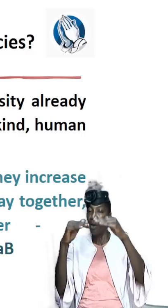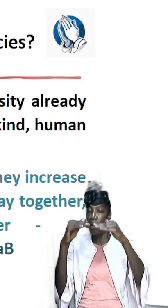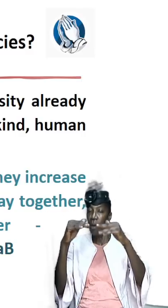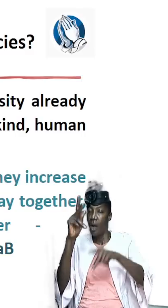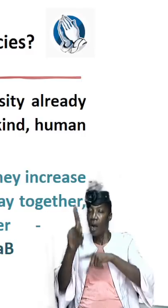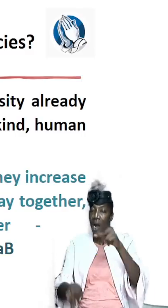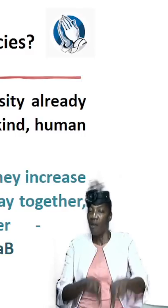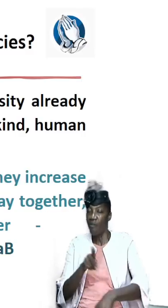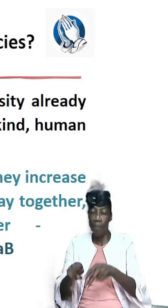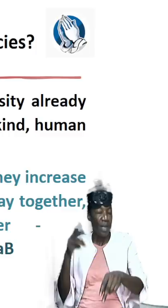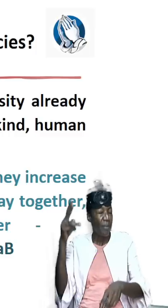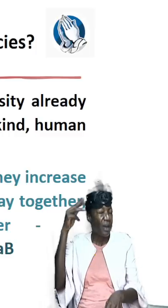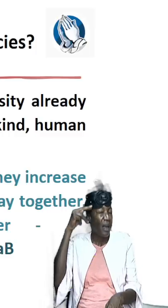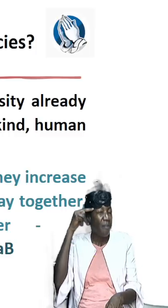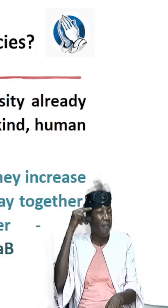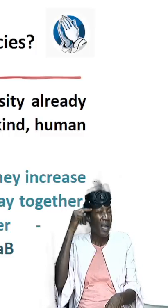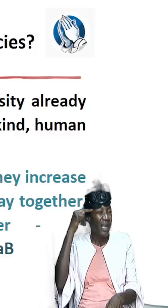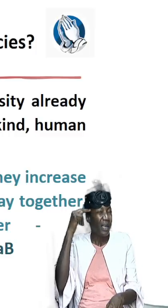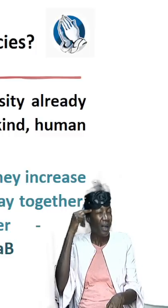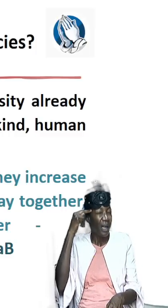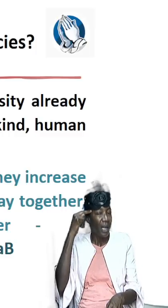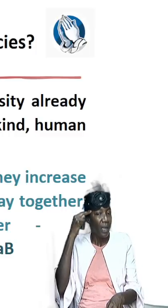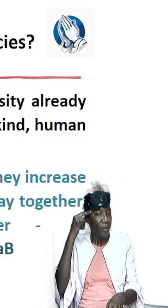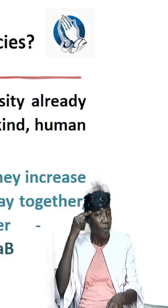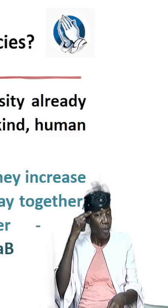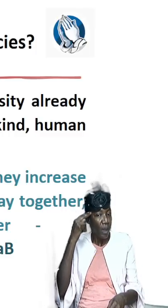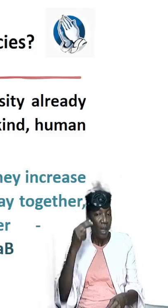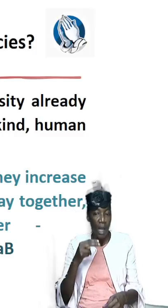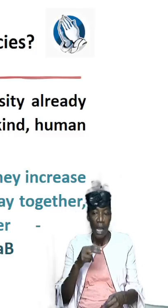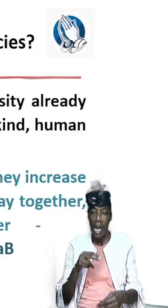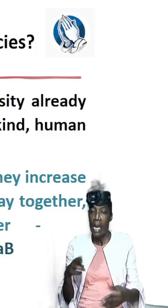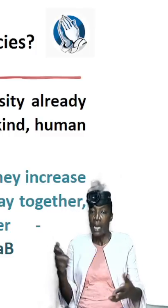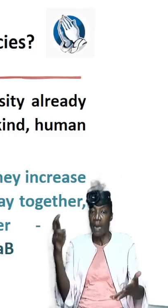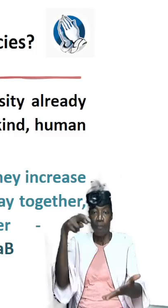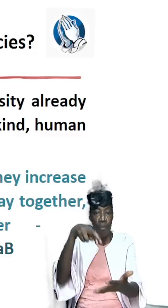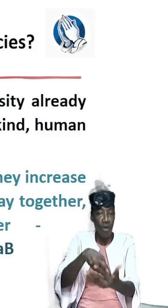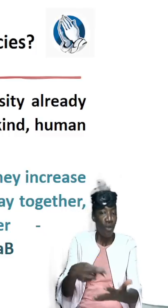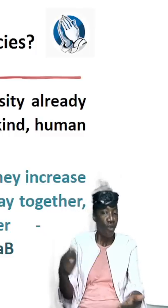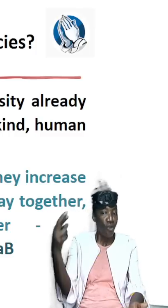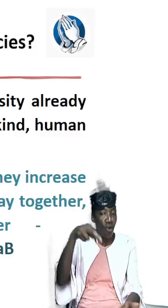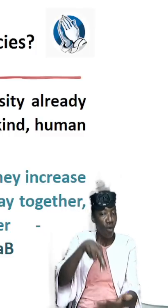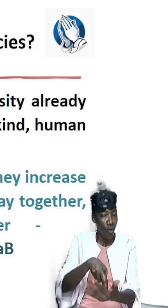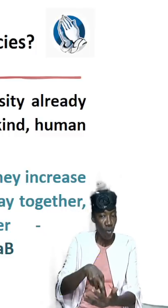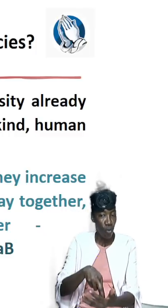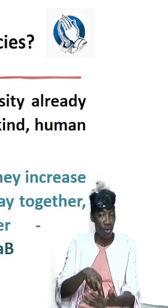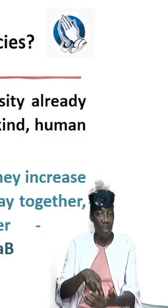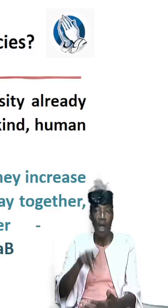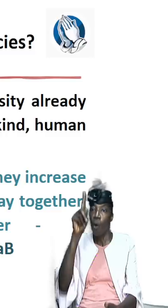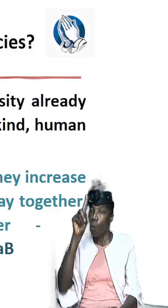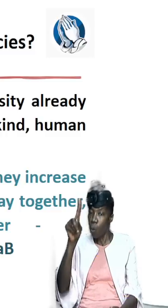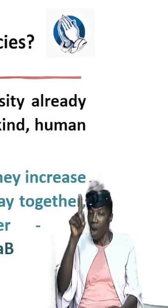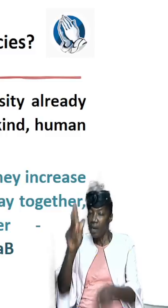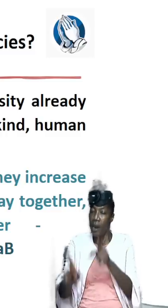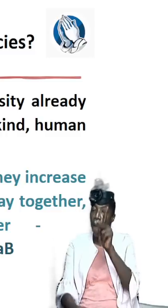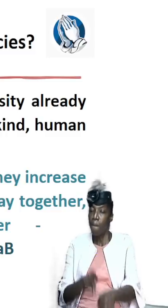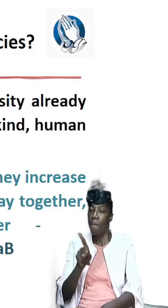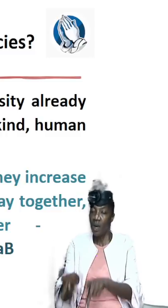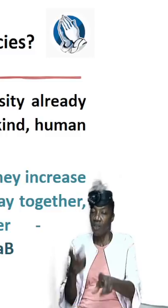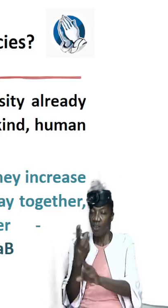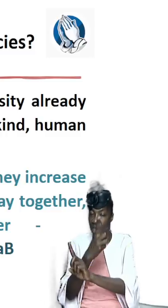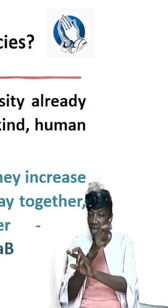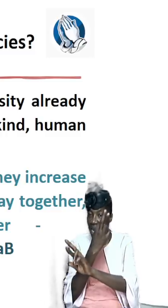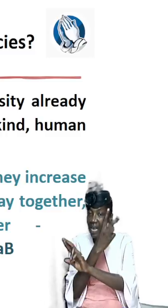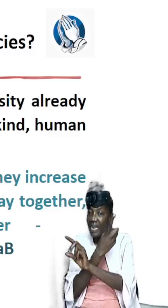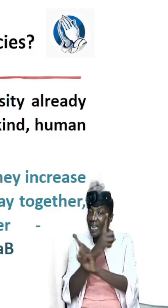mental capacity, the reproductive capacity. It is all one people. The difference that we see is in